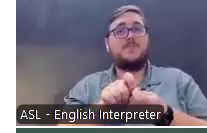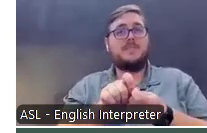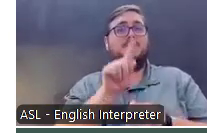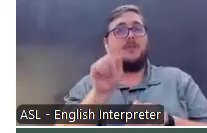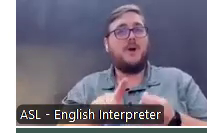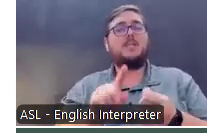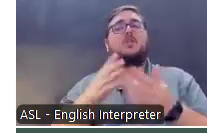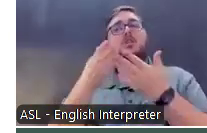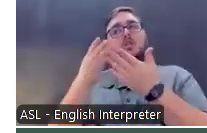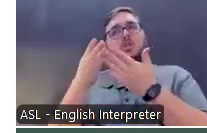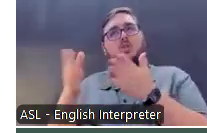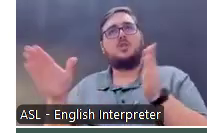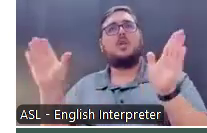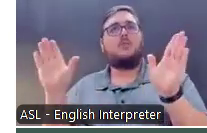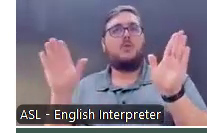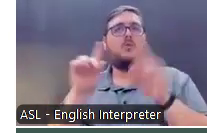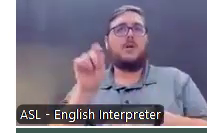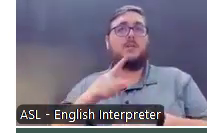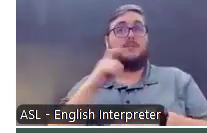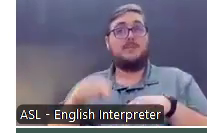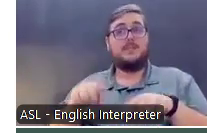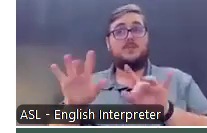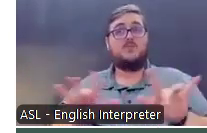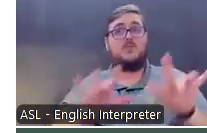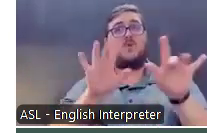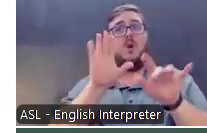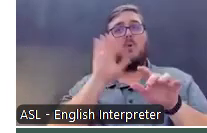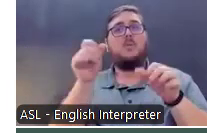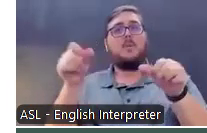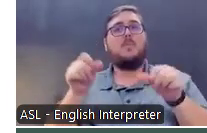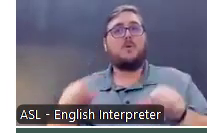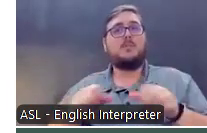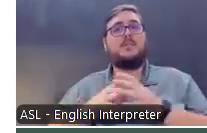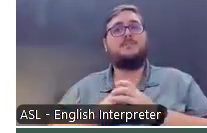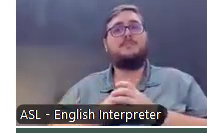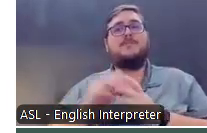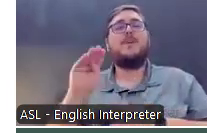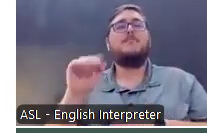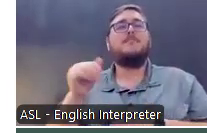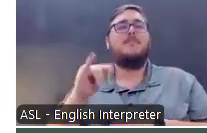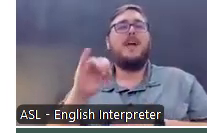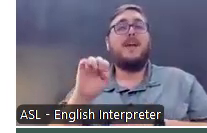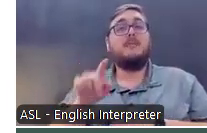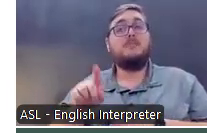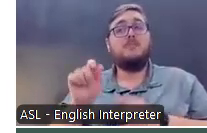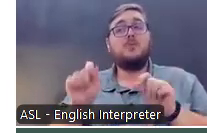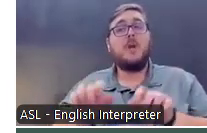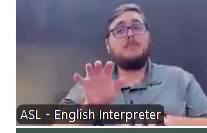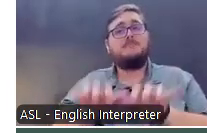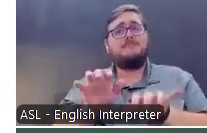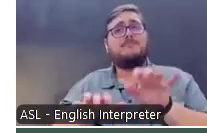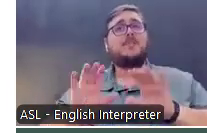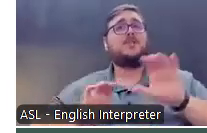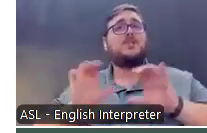presentation that will be posted. You can put those questions in the chat box or raise your hand at this